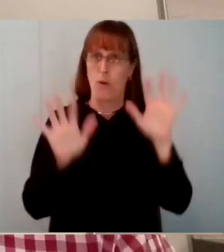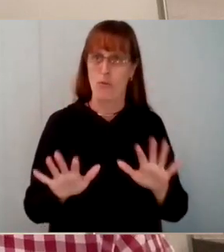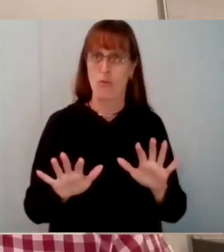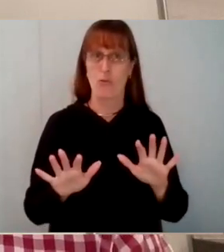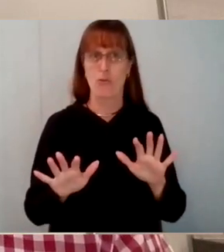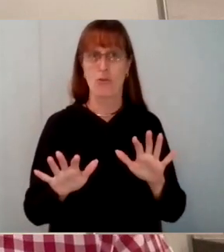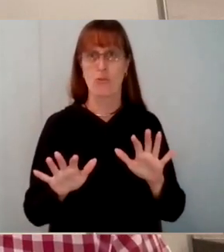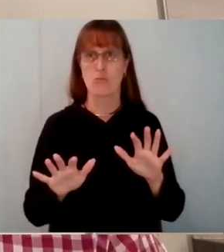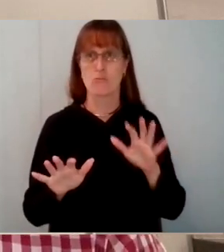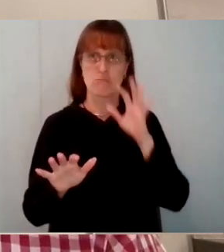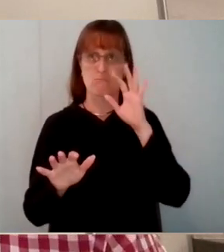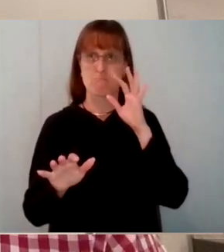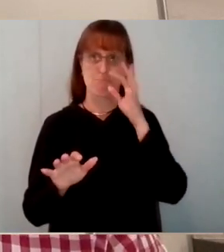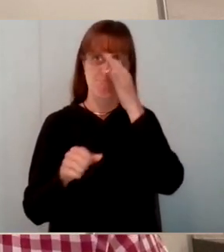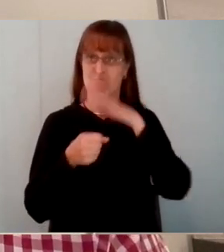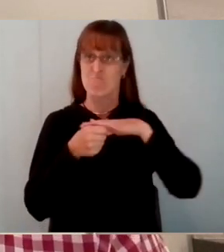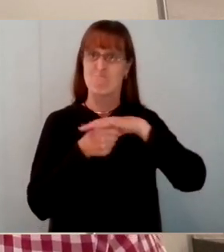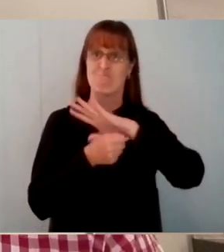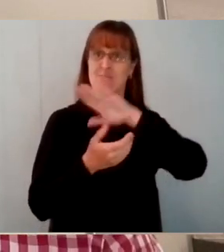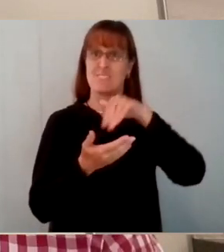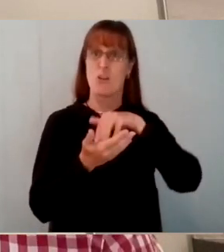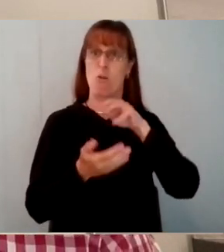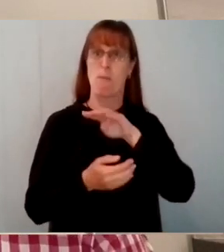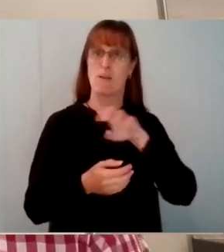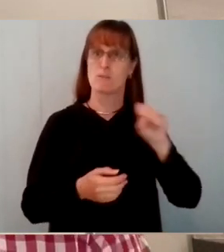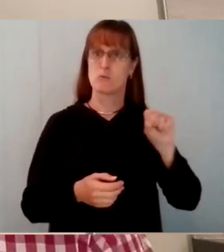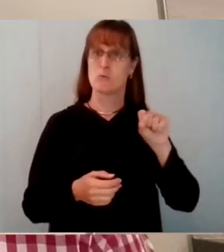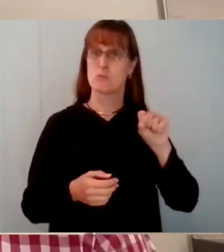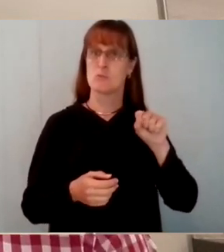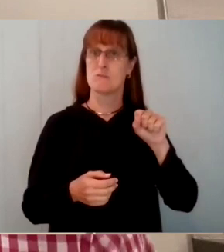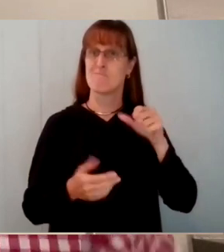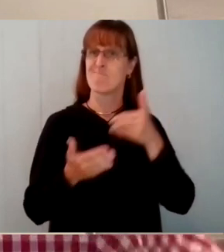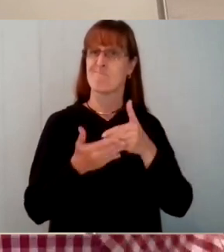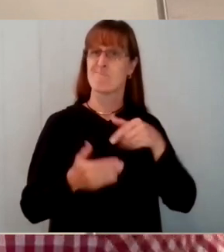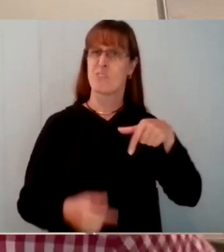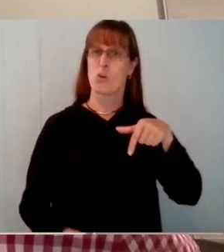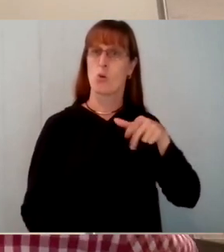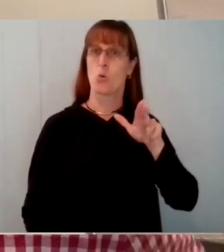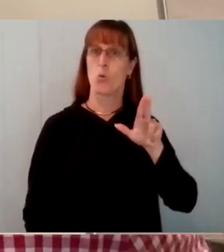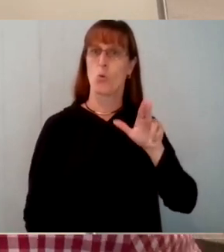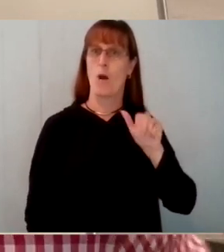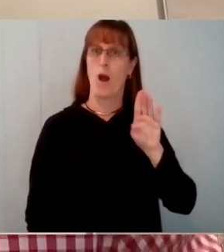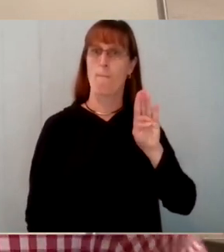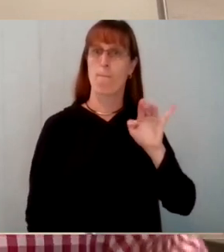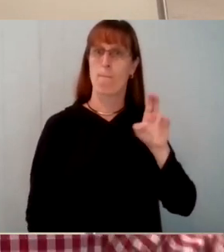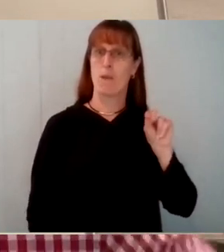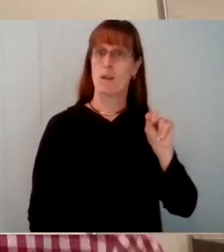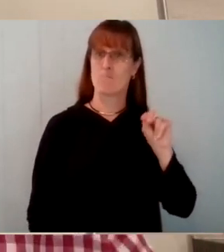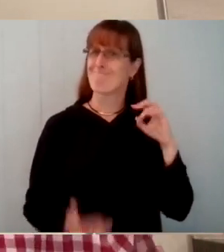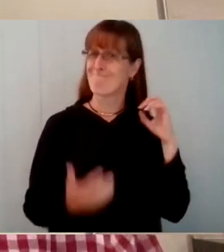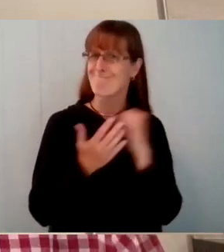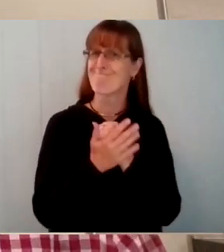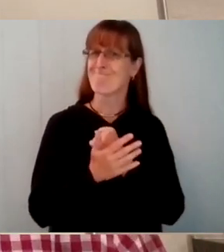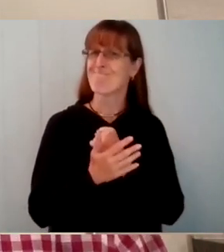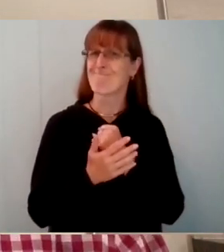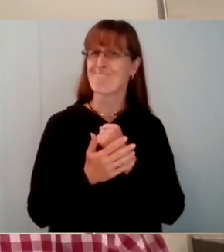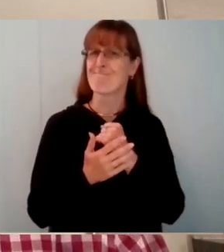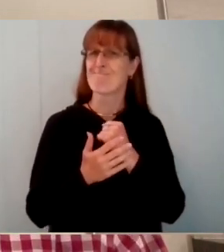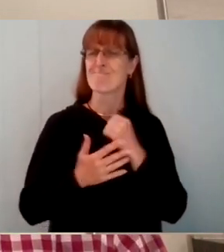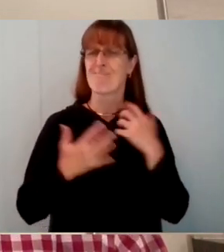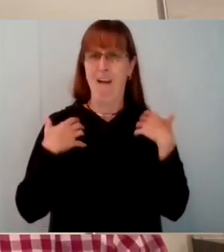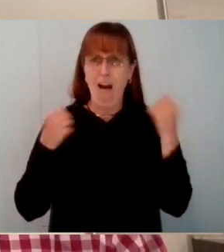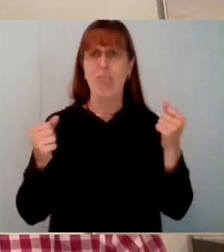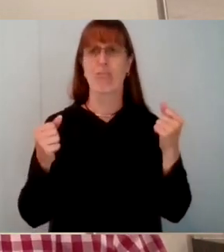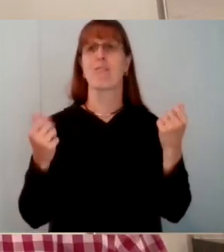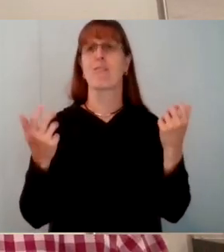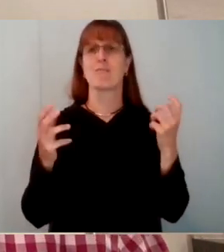the outdoor environment around north central Massachusetts and the Quabbin region so that we stay healthy and well and